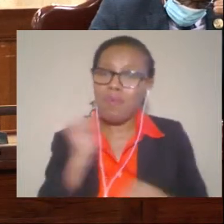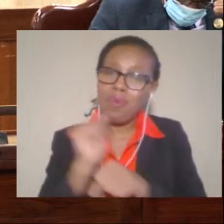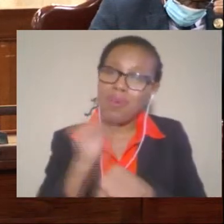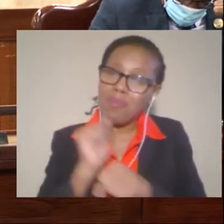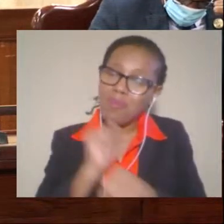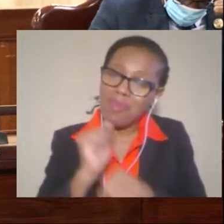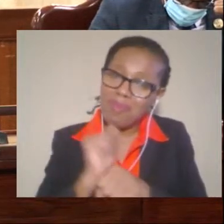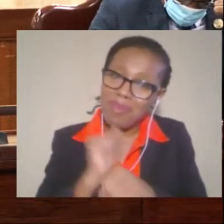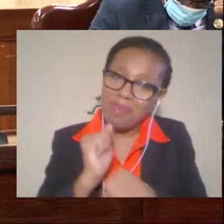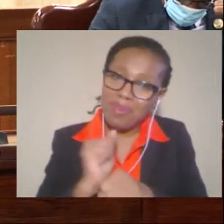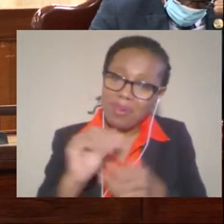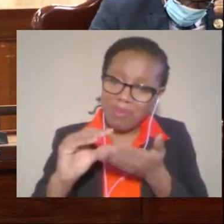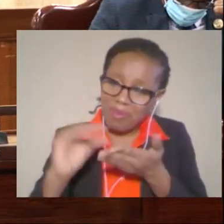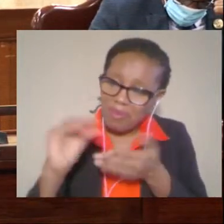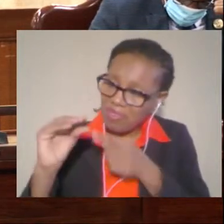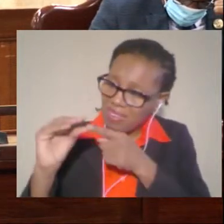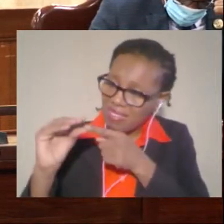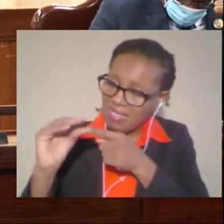evil,